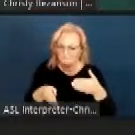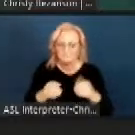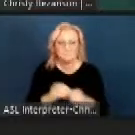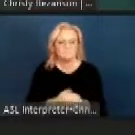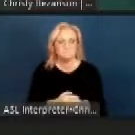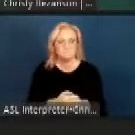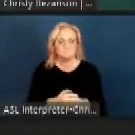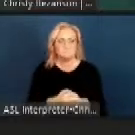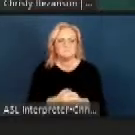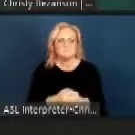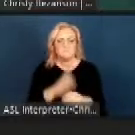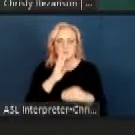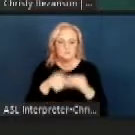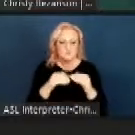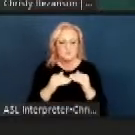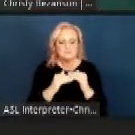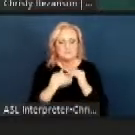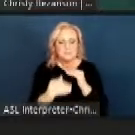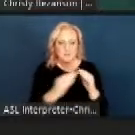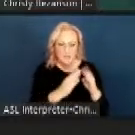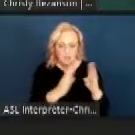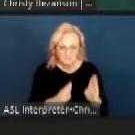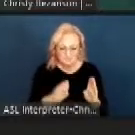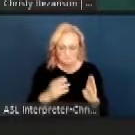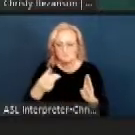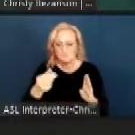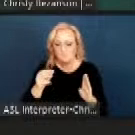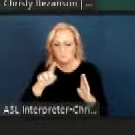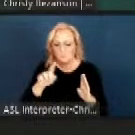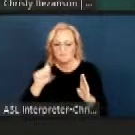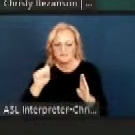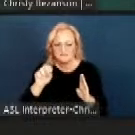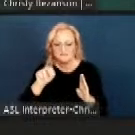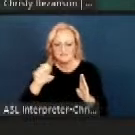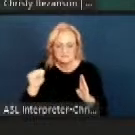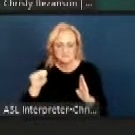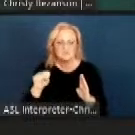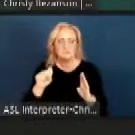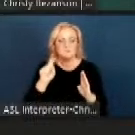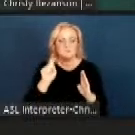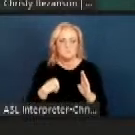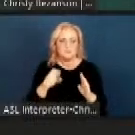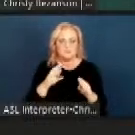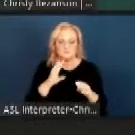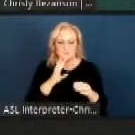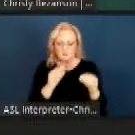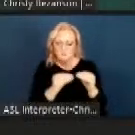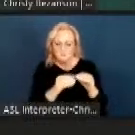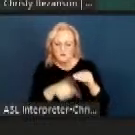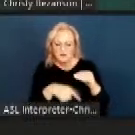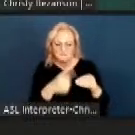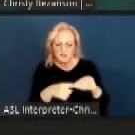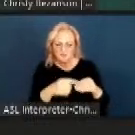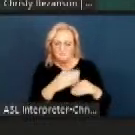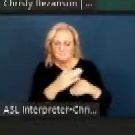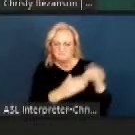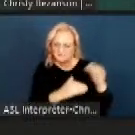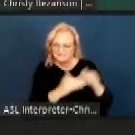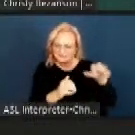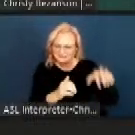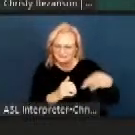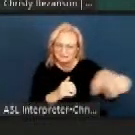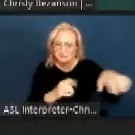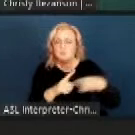stable housing and homelessness, we need to talk about, as I said, more than those bricks and mortars units. It's about the